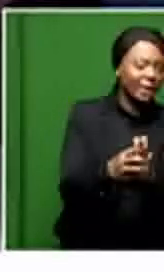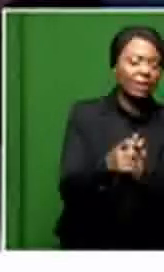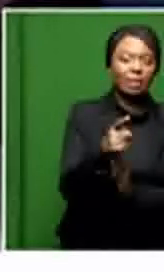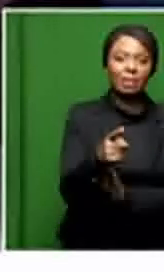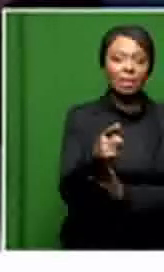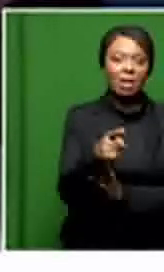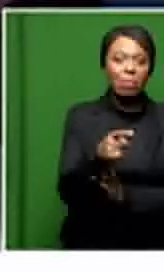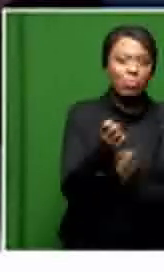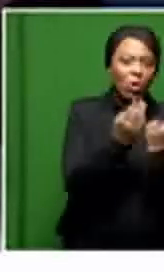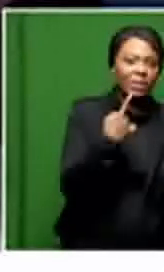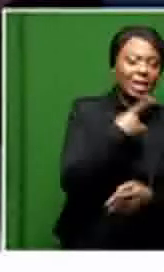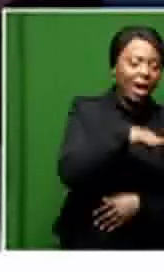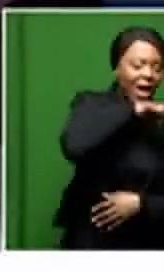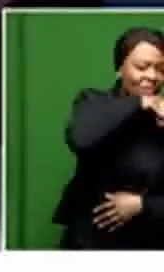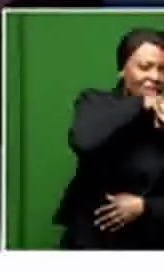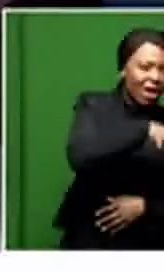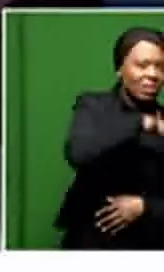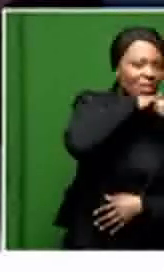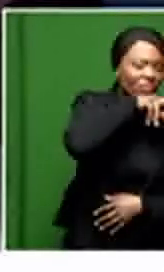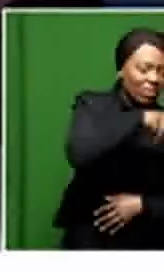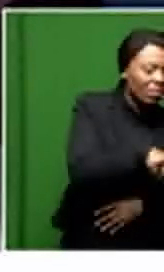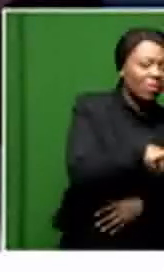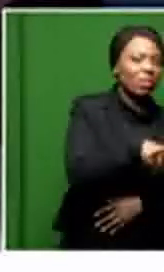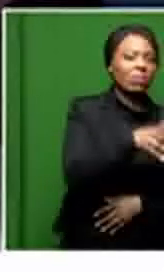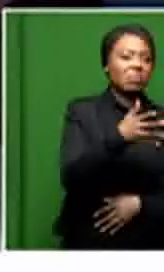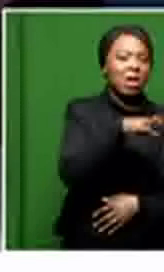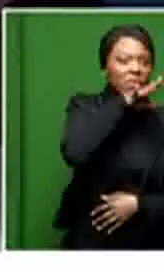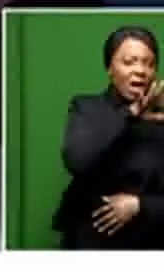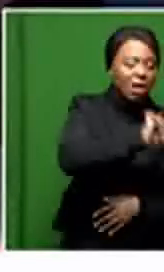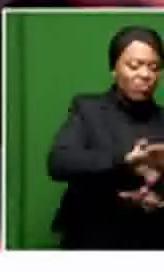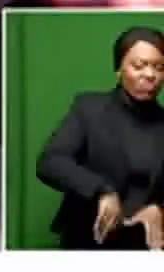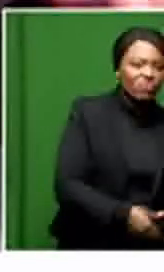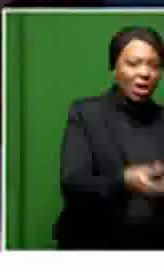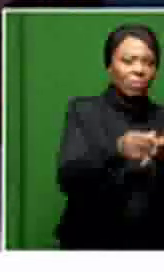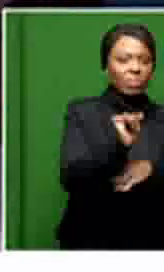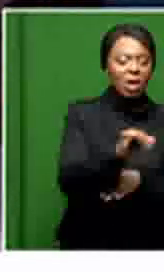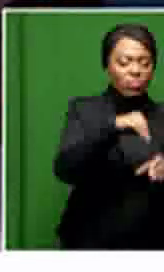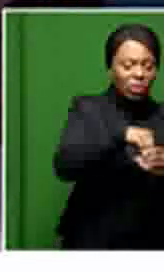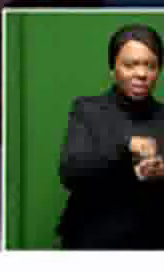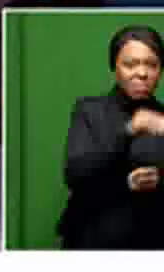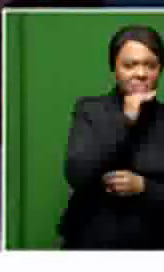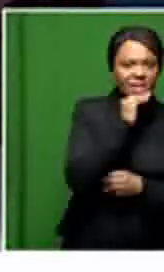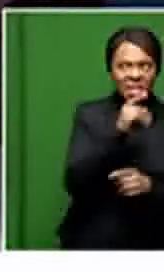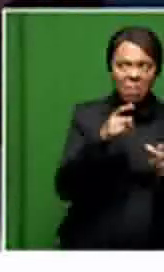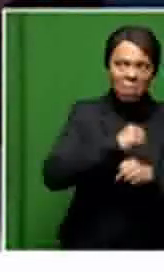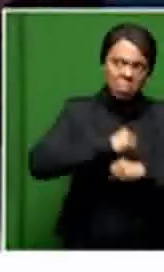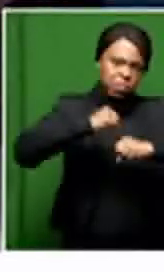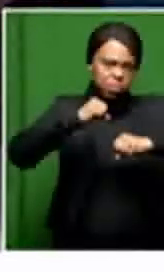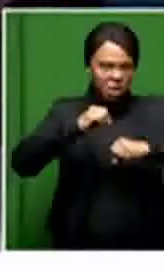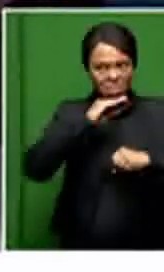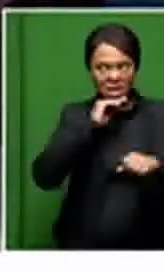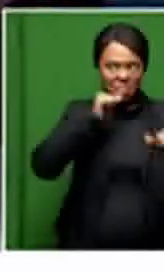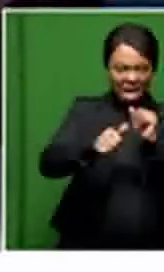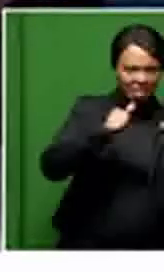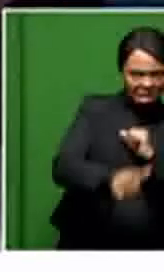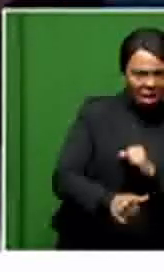example, it was always said, the Afrikaner concept of of rugby was to have the bigger you are, the better you were. So